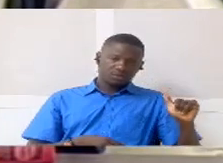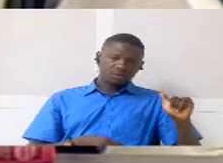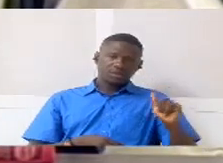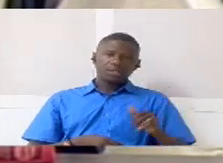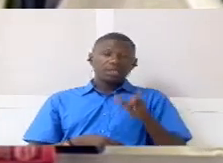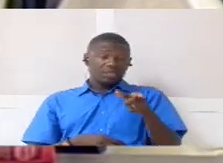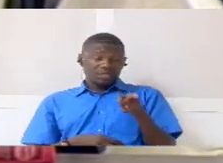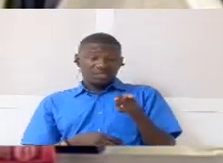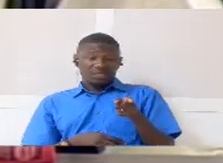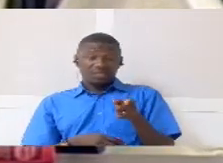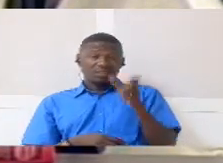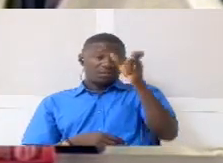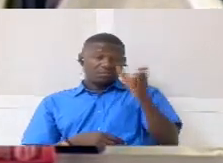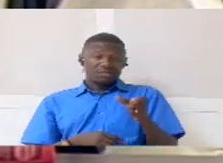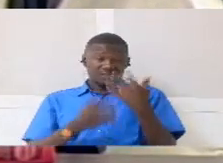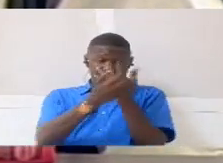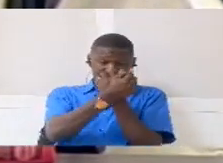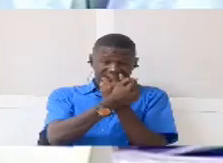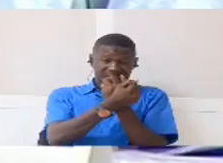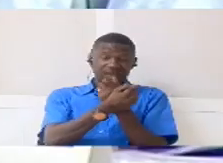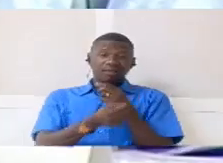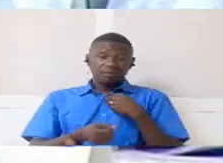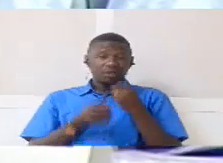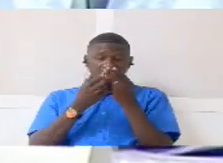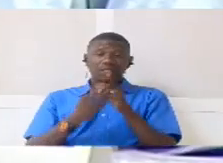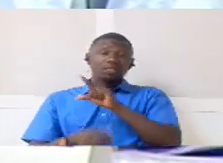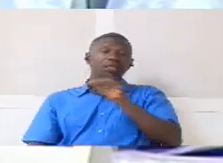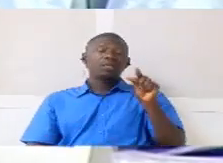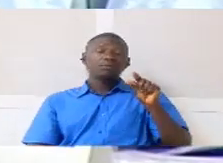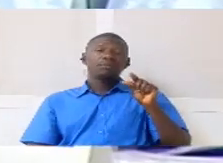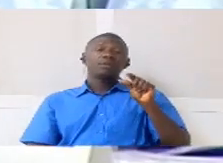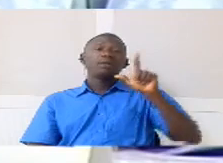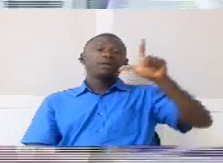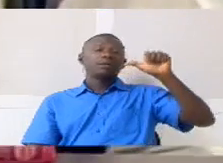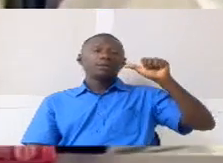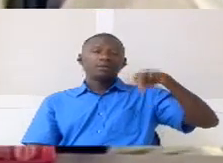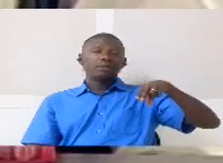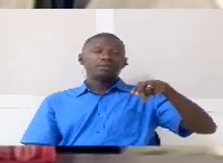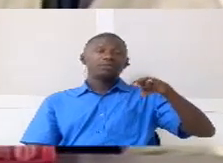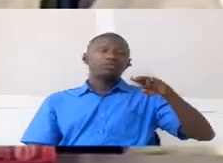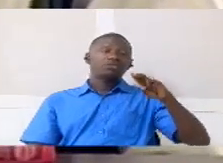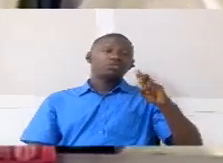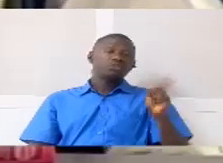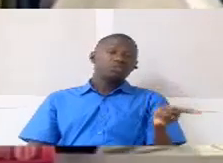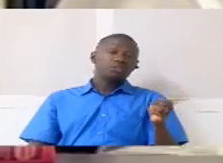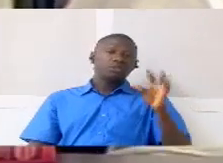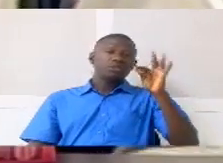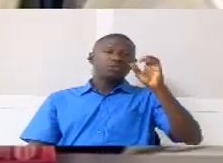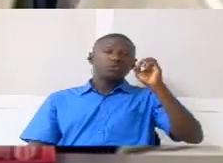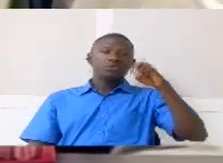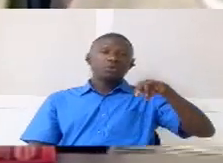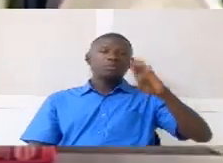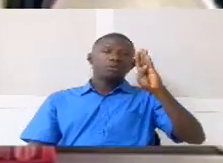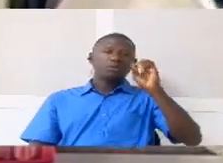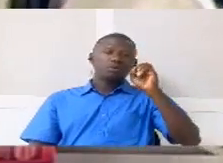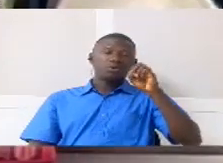I was referring to was Lang Tombon Tamba, former army general. Lantombon na fe nan kaso kono abenu kaso kono ya murunan kaso kono bara anata Kenya